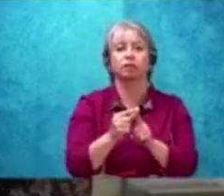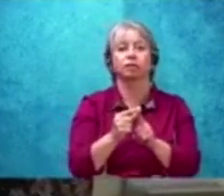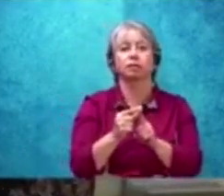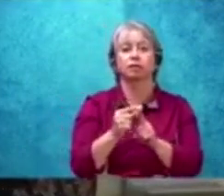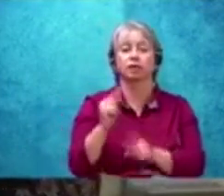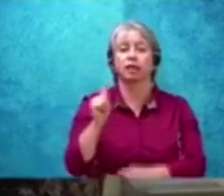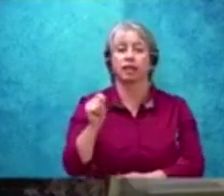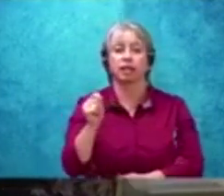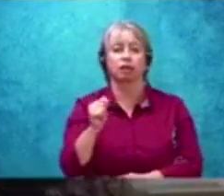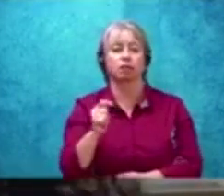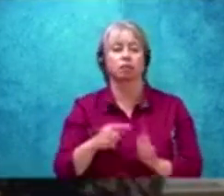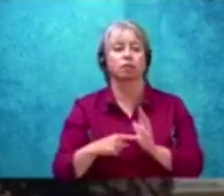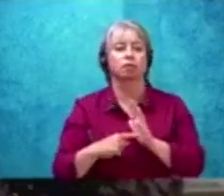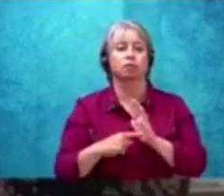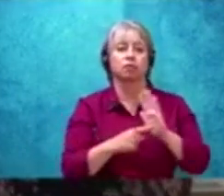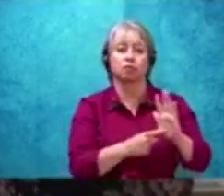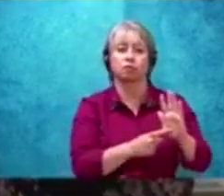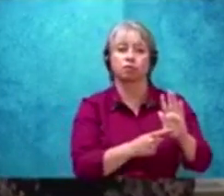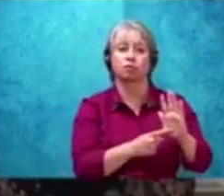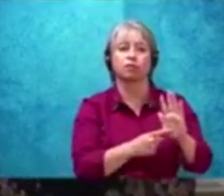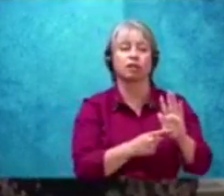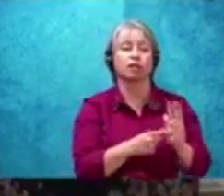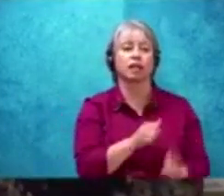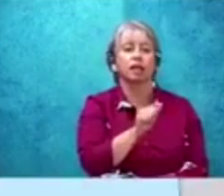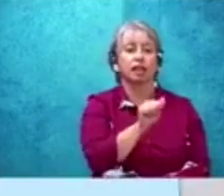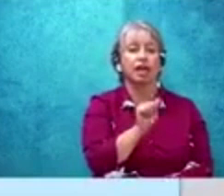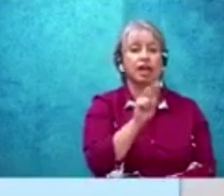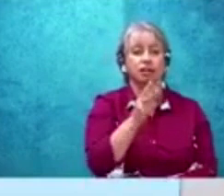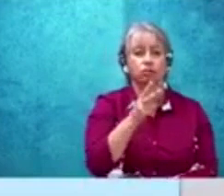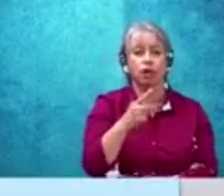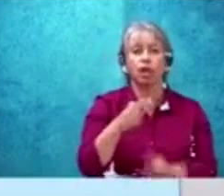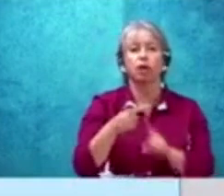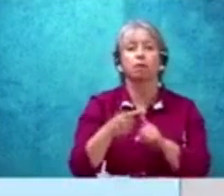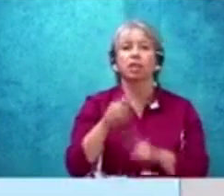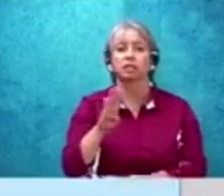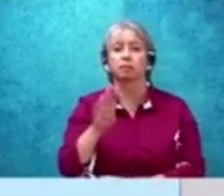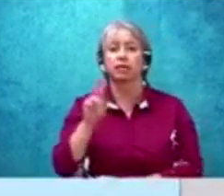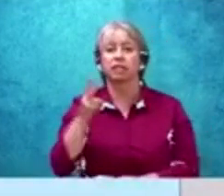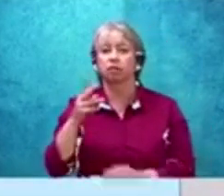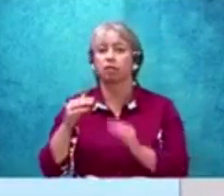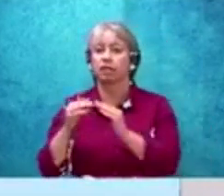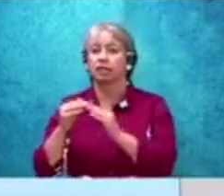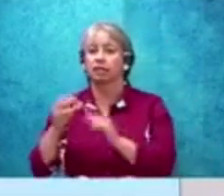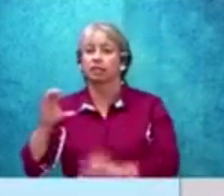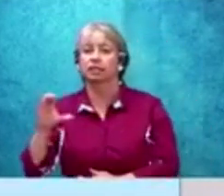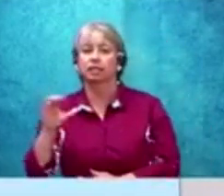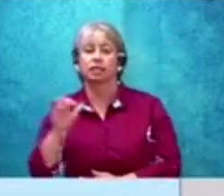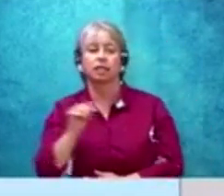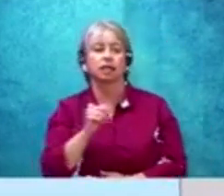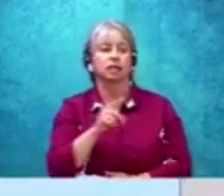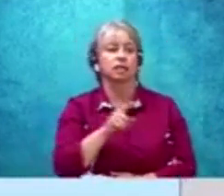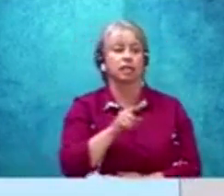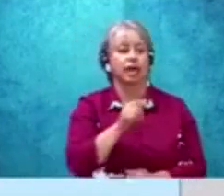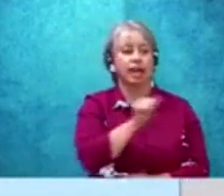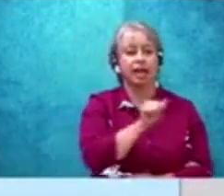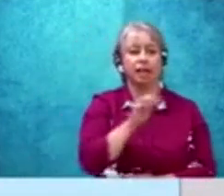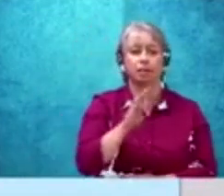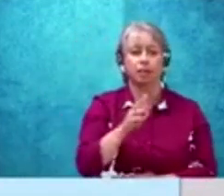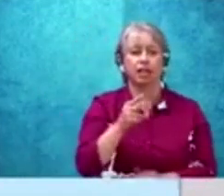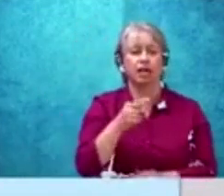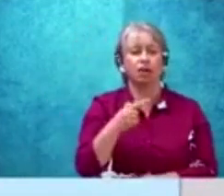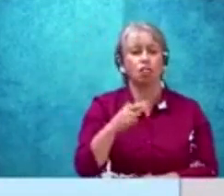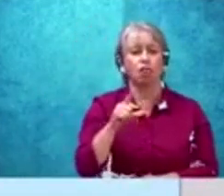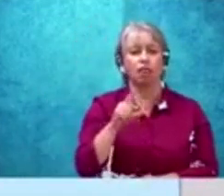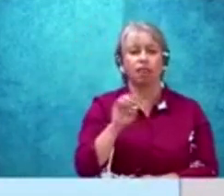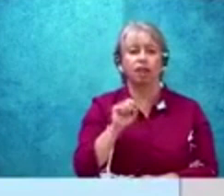squared plus B squared equals C squared. And A and B are both legs, so it doesn't matter which one you choose. You